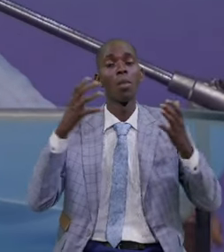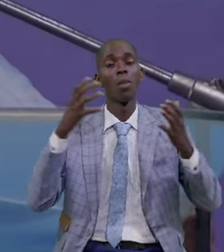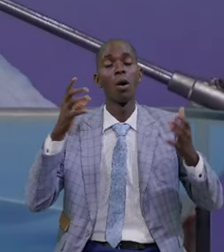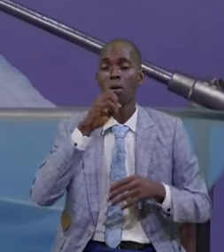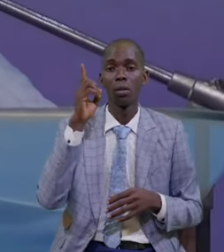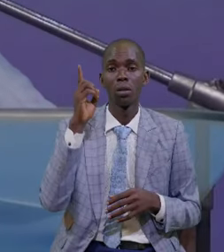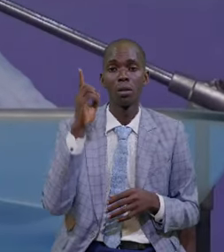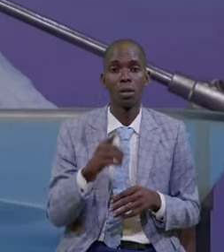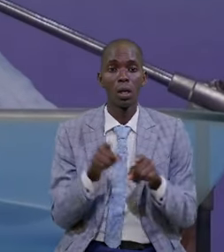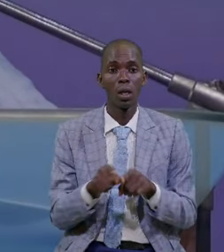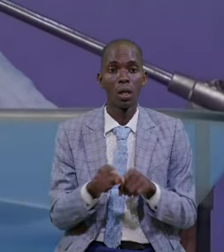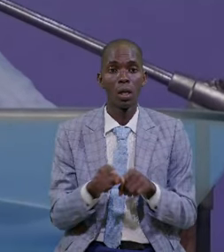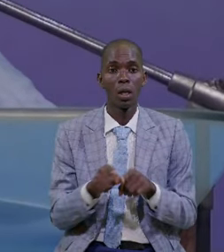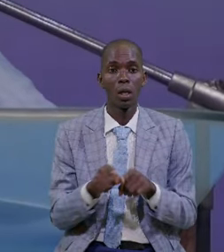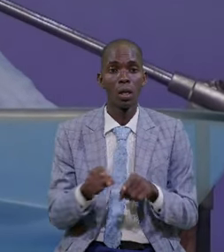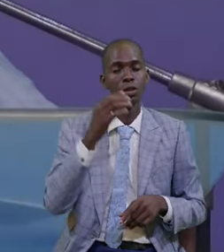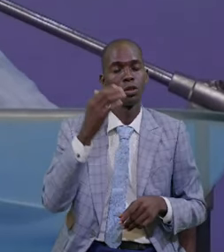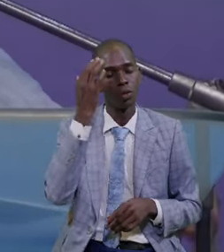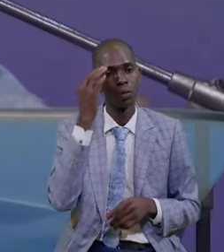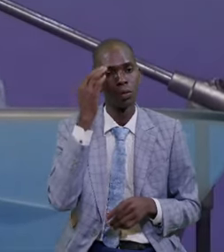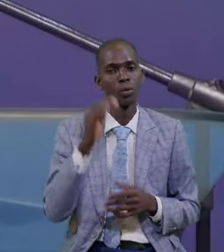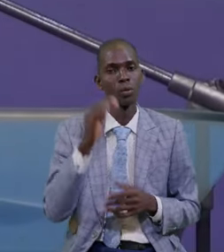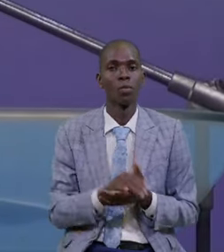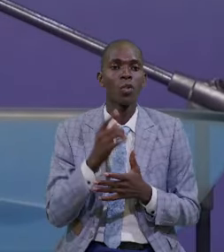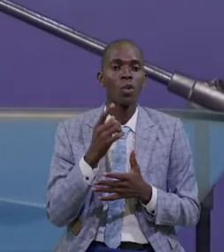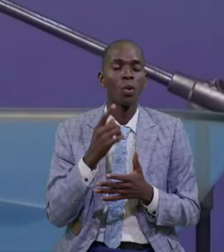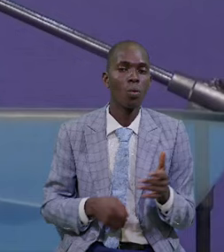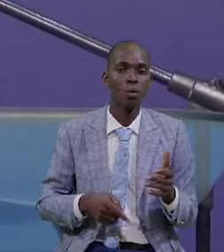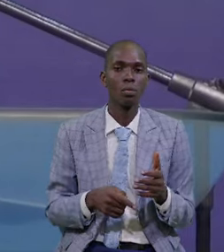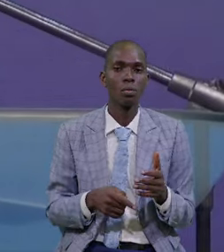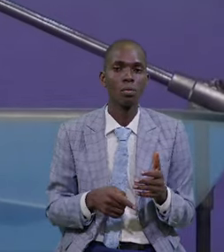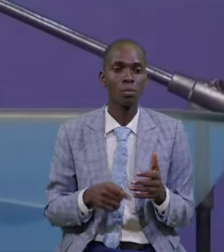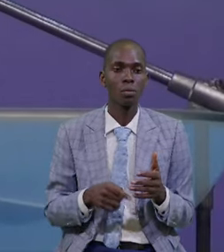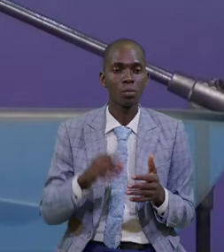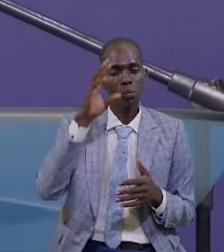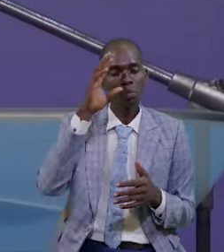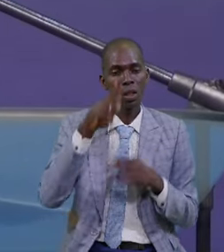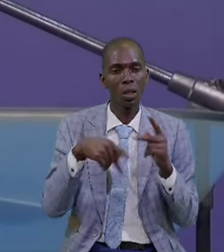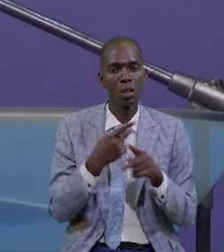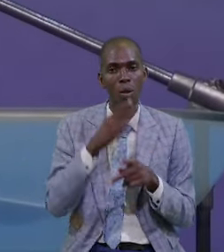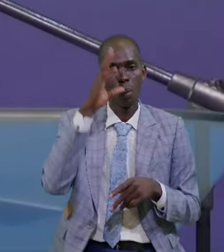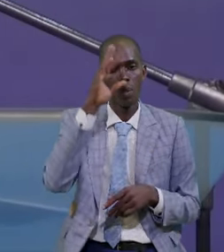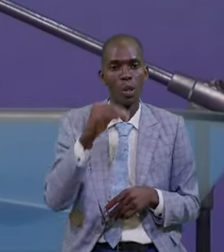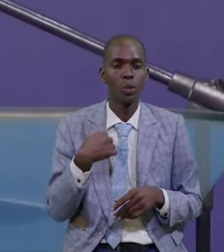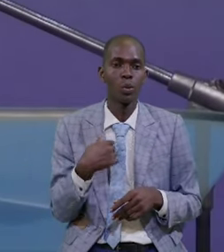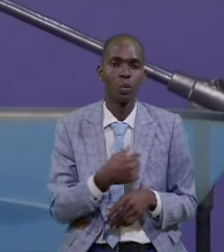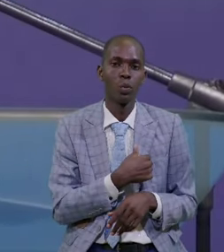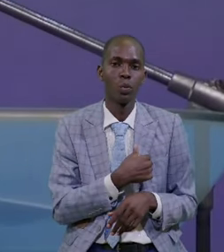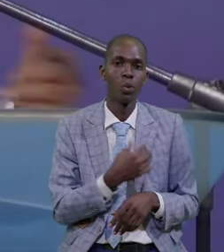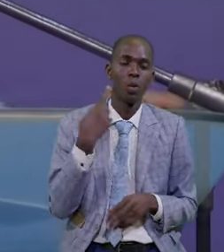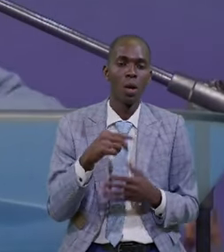know what manner of men we were among you